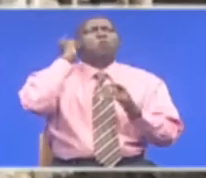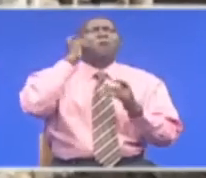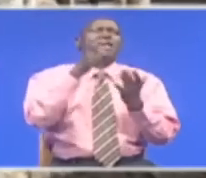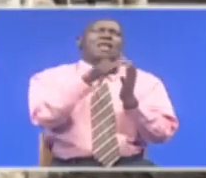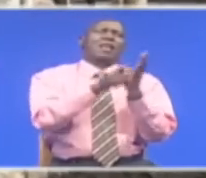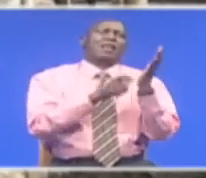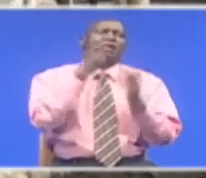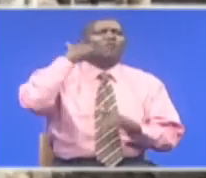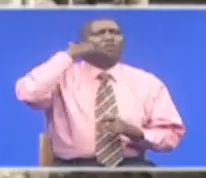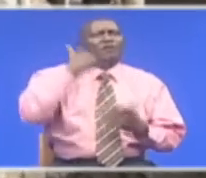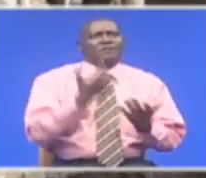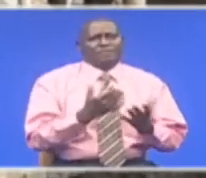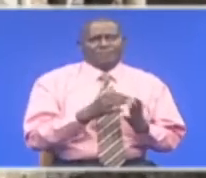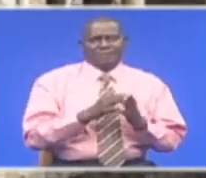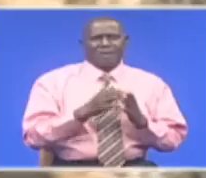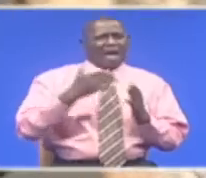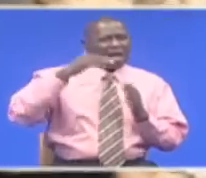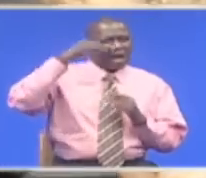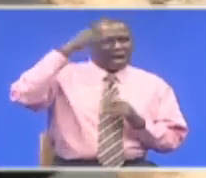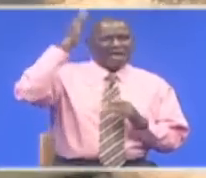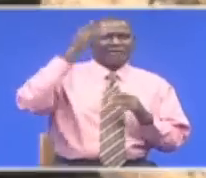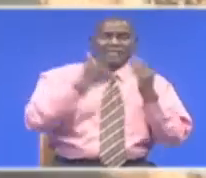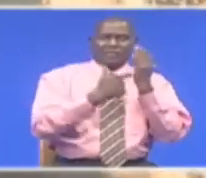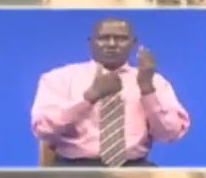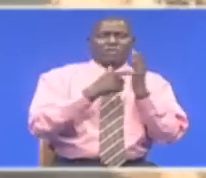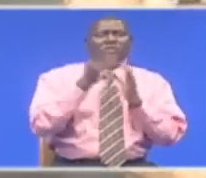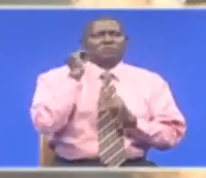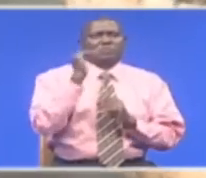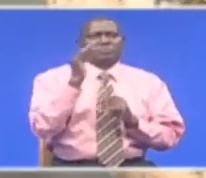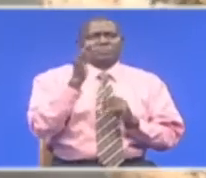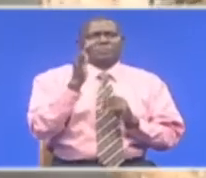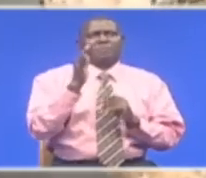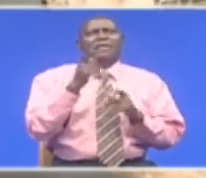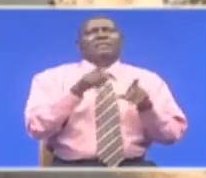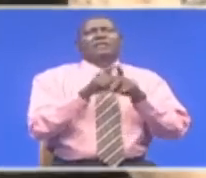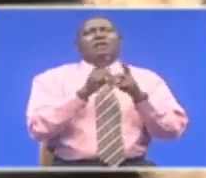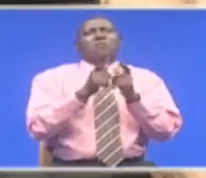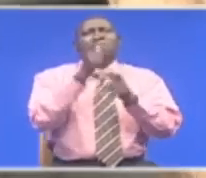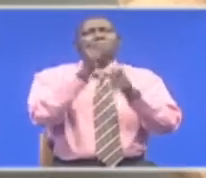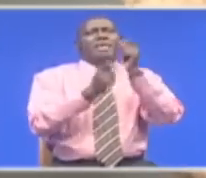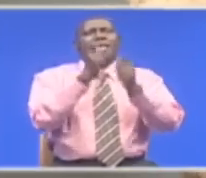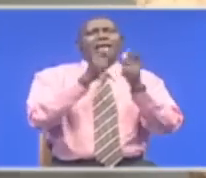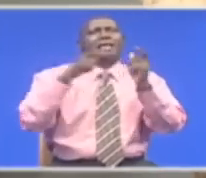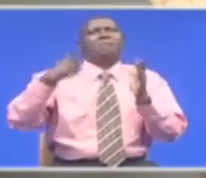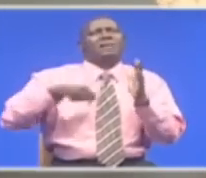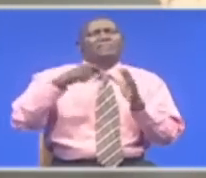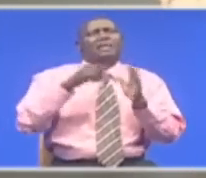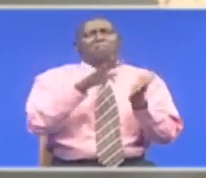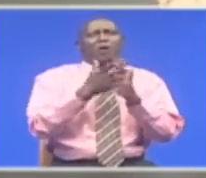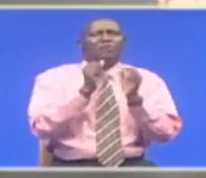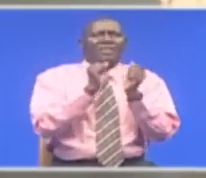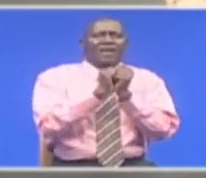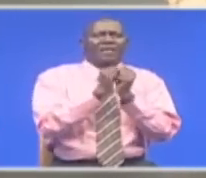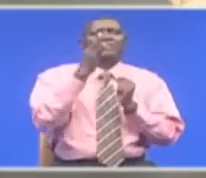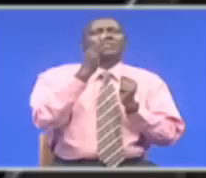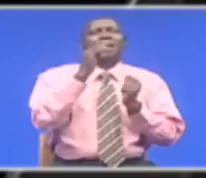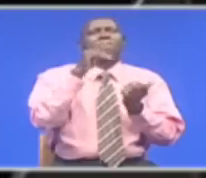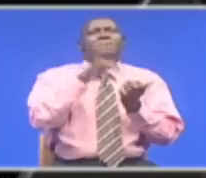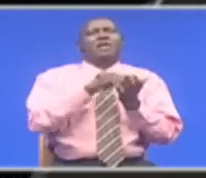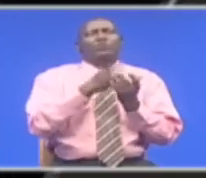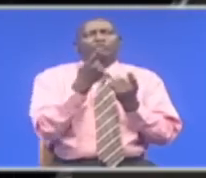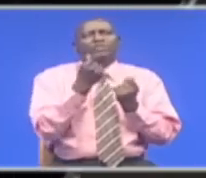in such high technology is expensive, and the milking robots cost an average of 13 million shillings each. But the farmers say